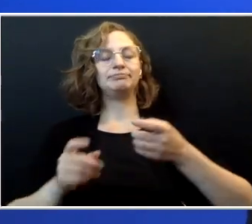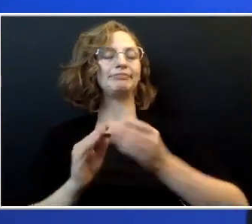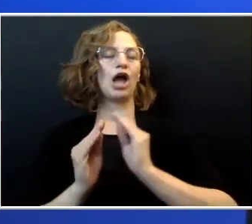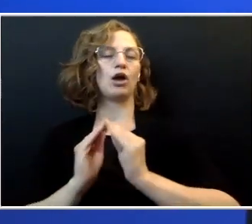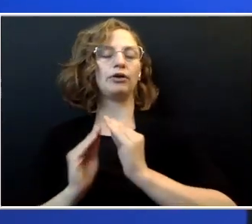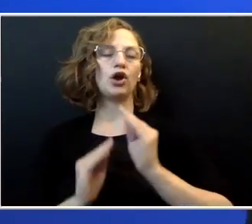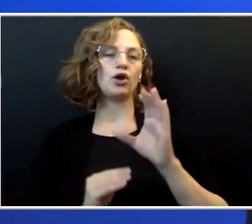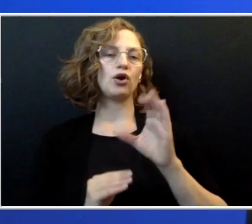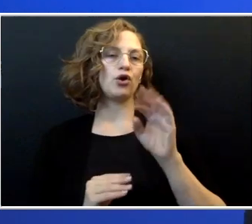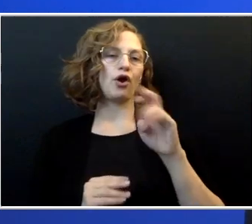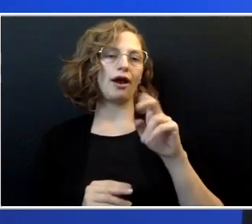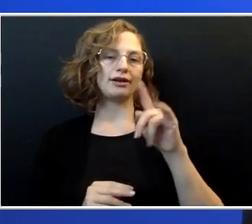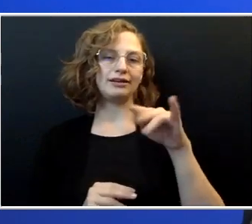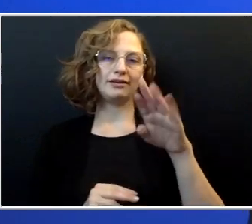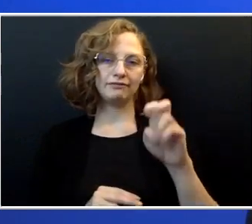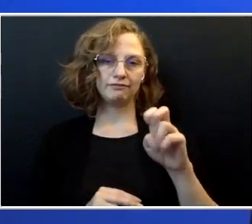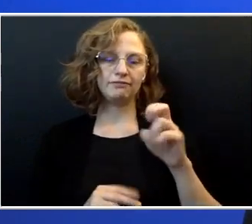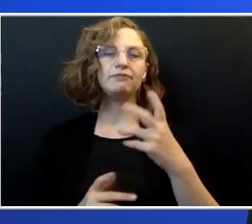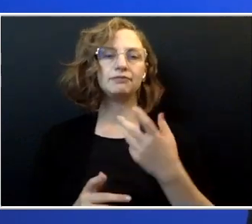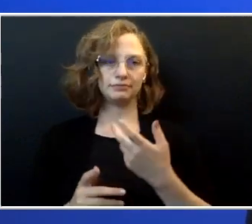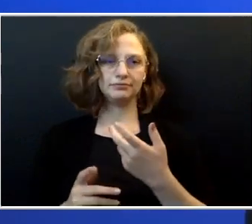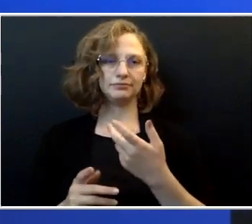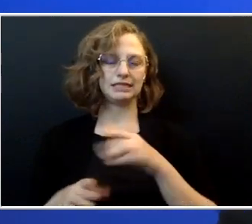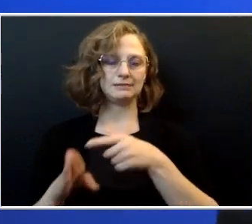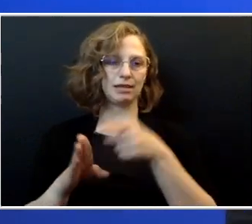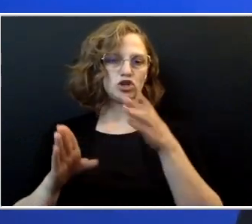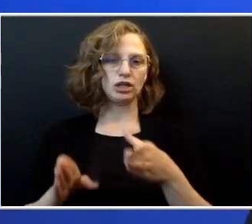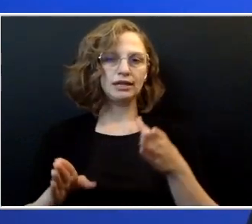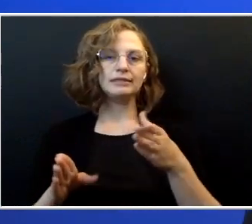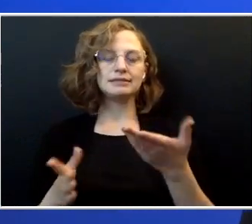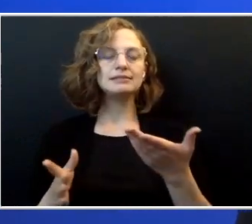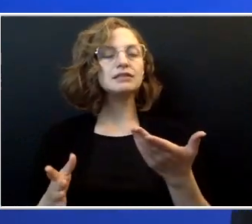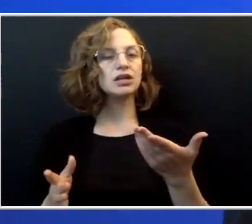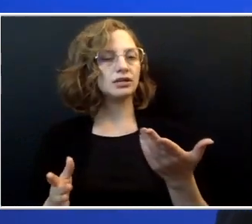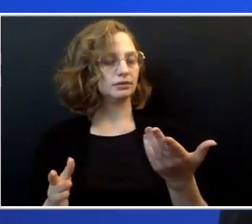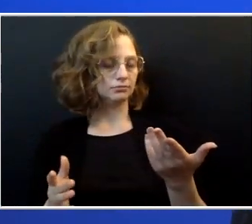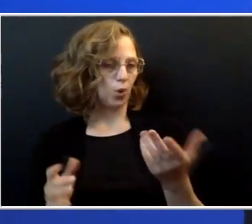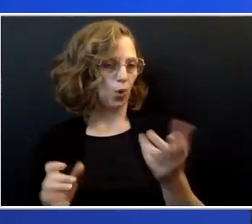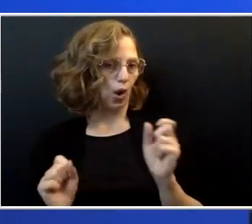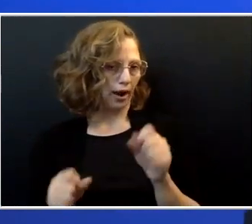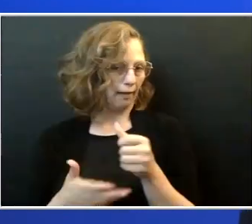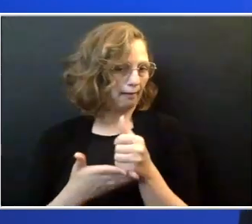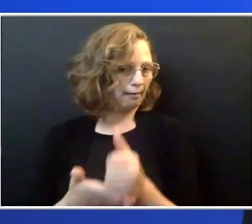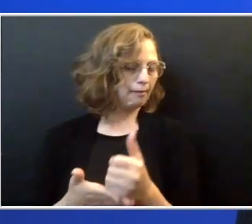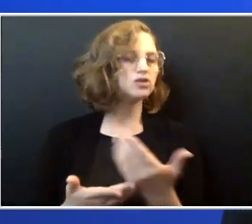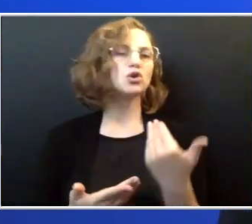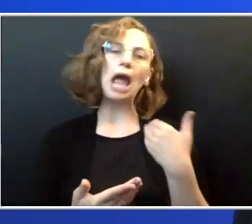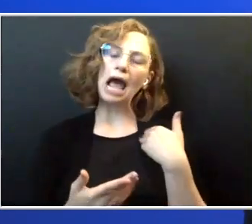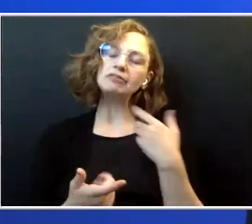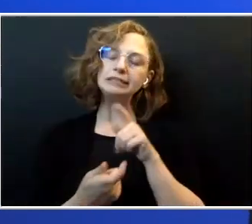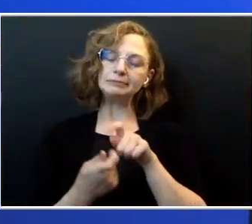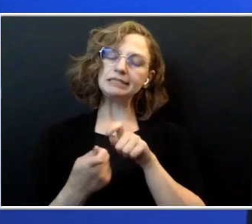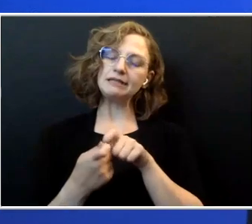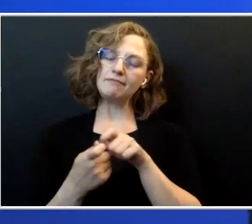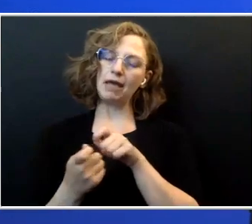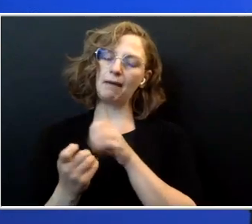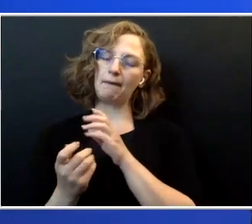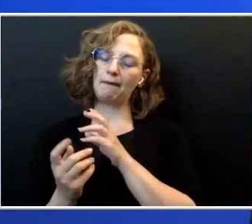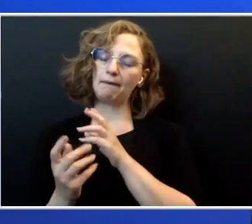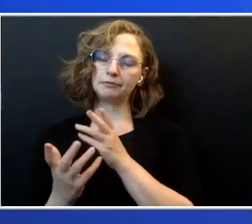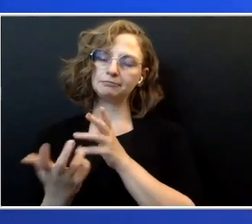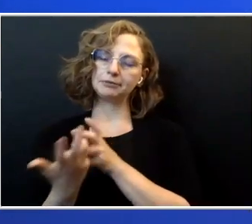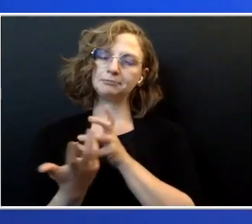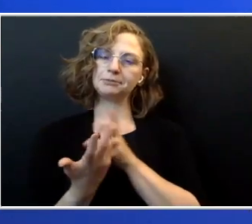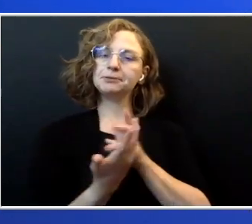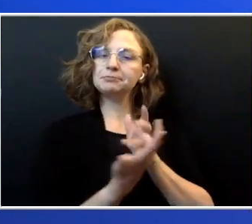this thing called specificity. But what we do know is that with resistance, with aerobic, with all those things, if you're really moving more, you're